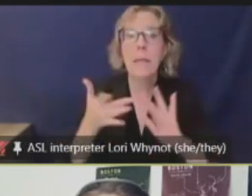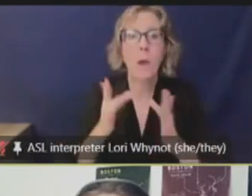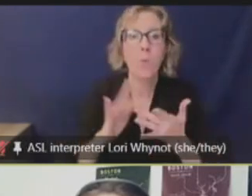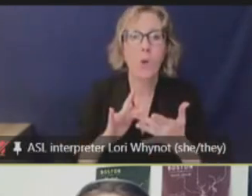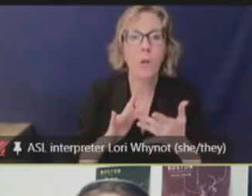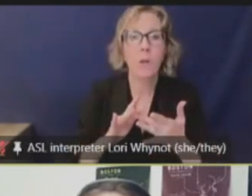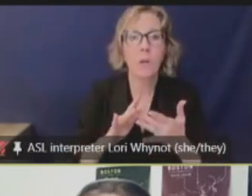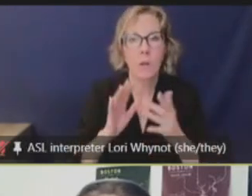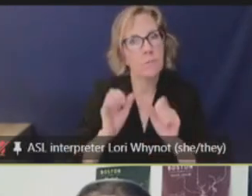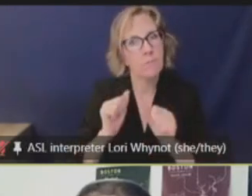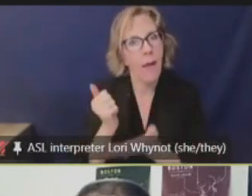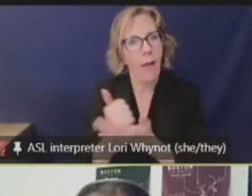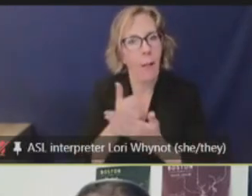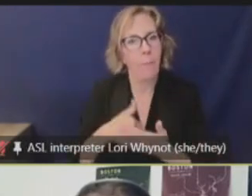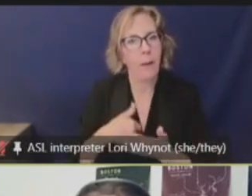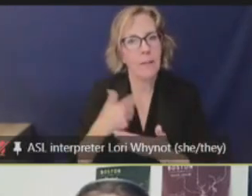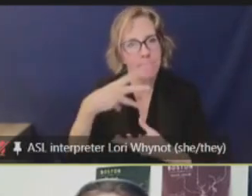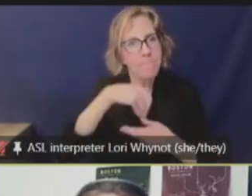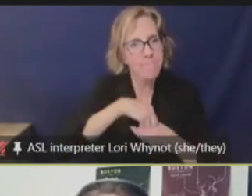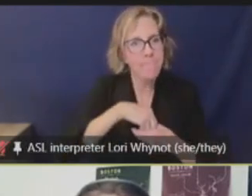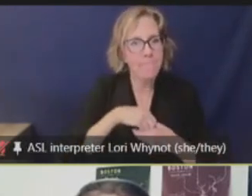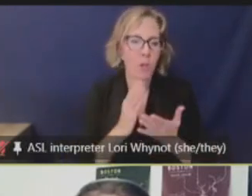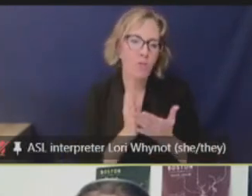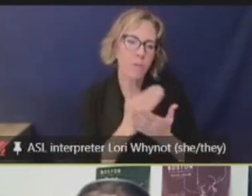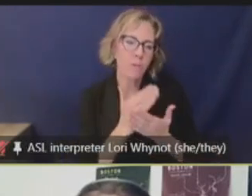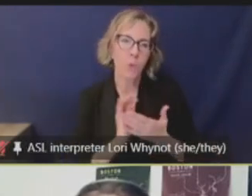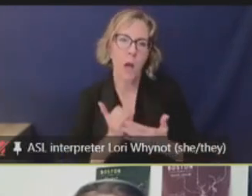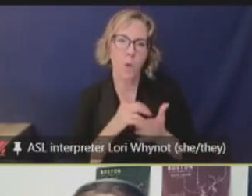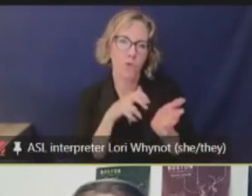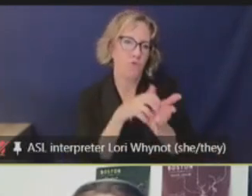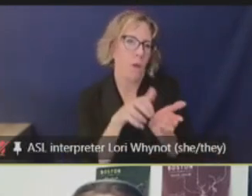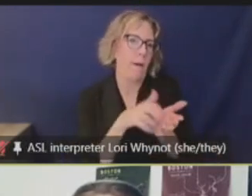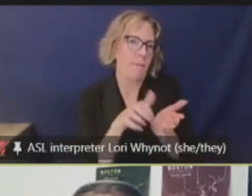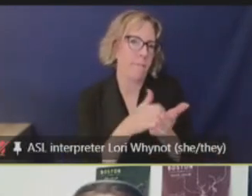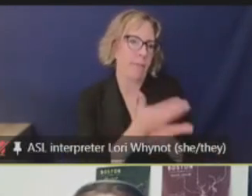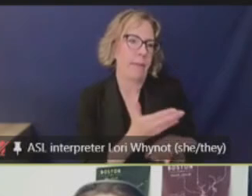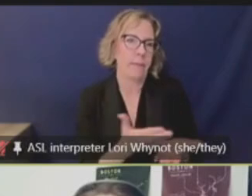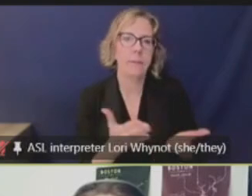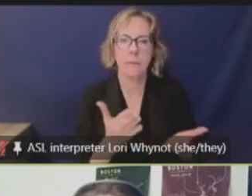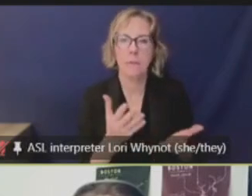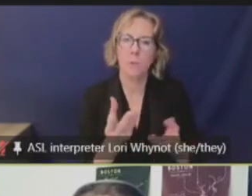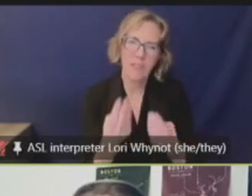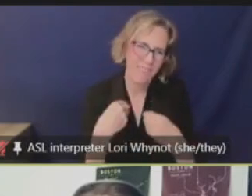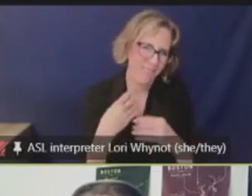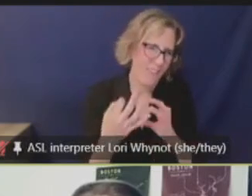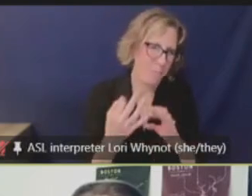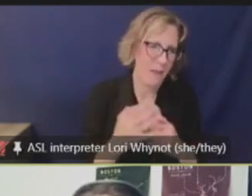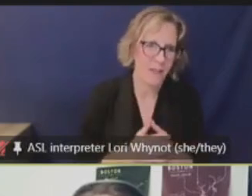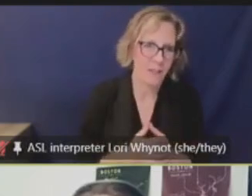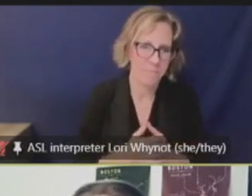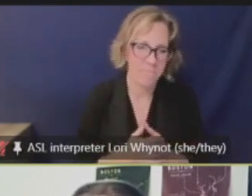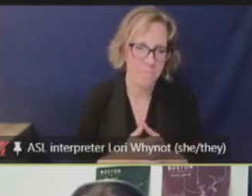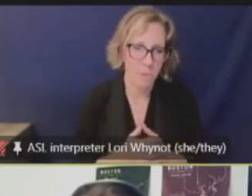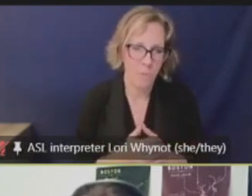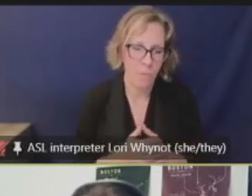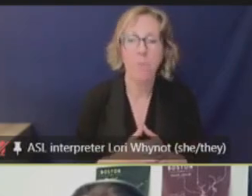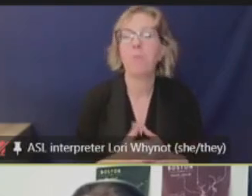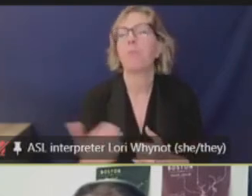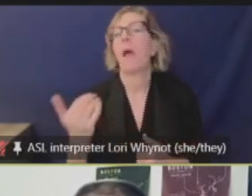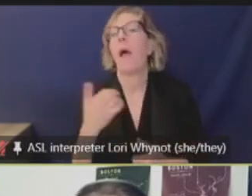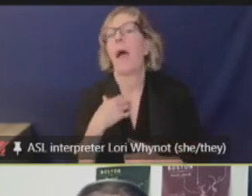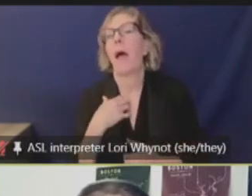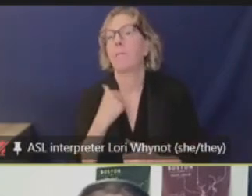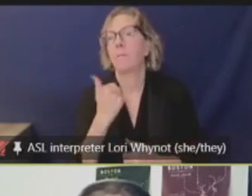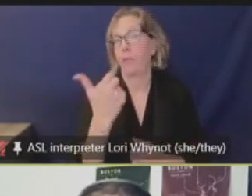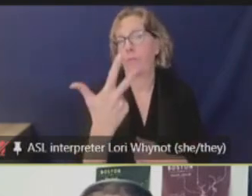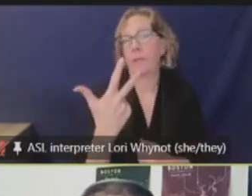us to review some of our draft materials and give us your feedback. So I have 3 questions for you